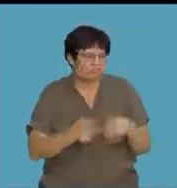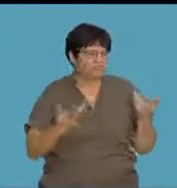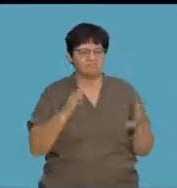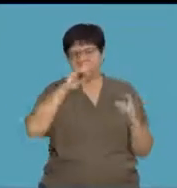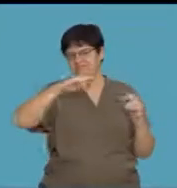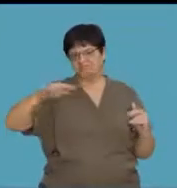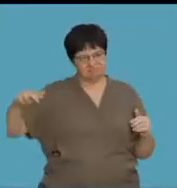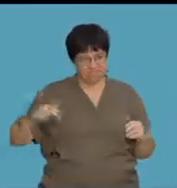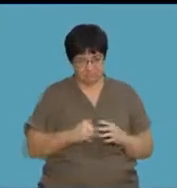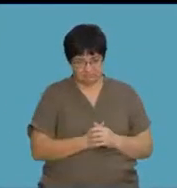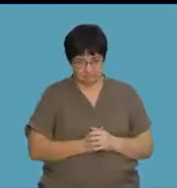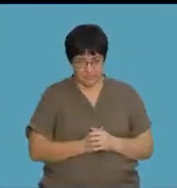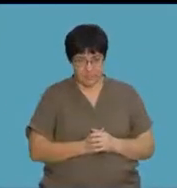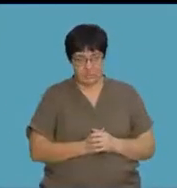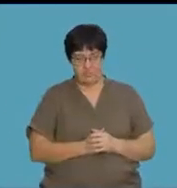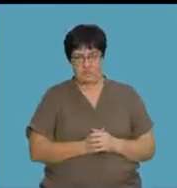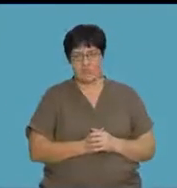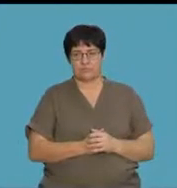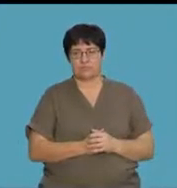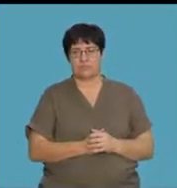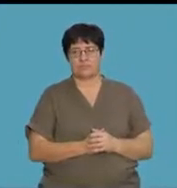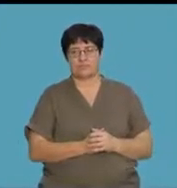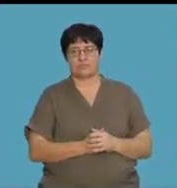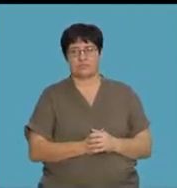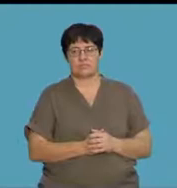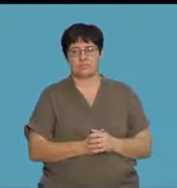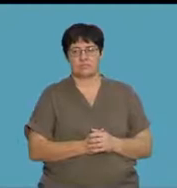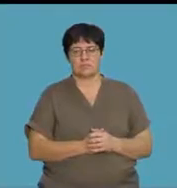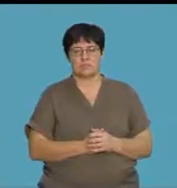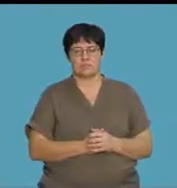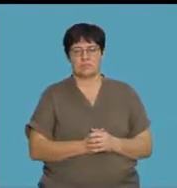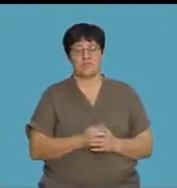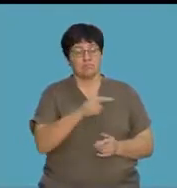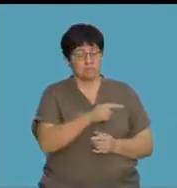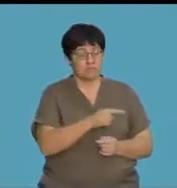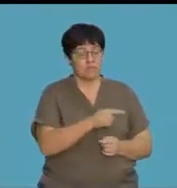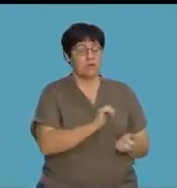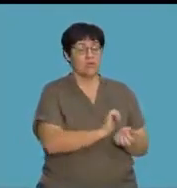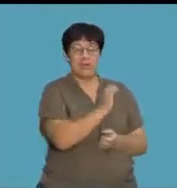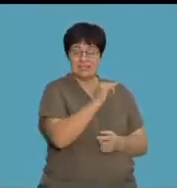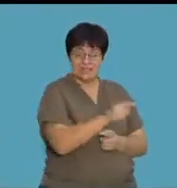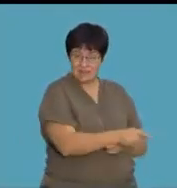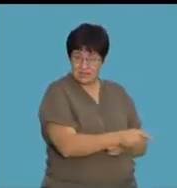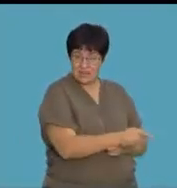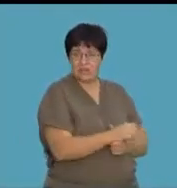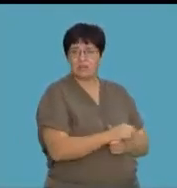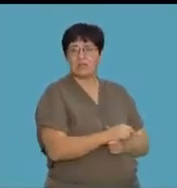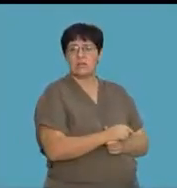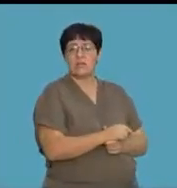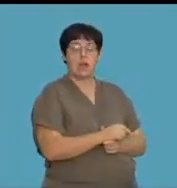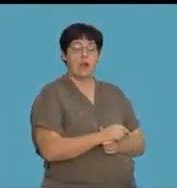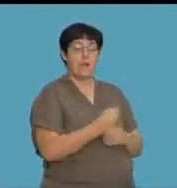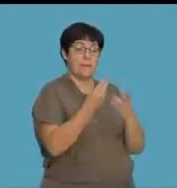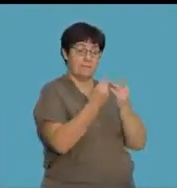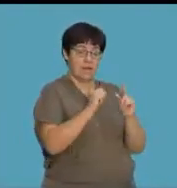shapes. It can be also irregular, right? Okay. Now, the other property of a solid is that they have specific